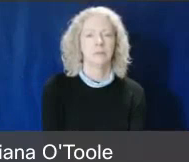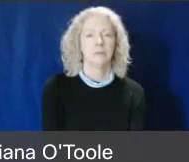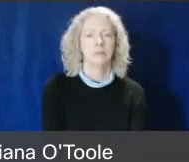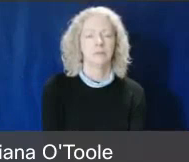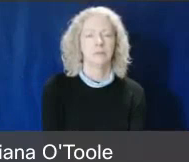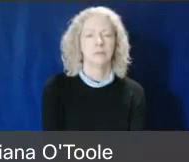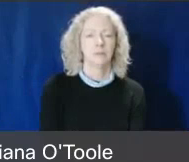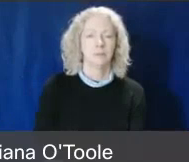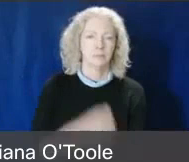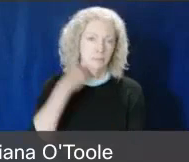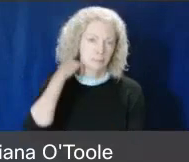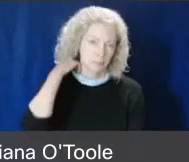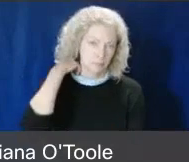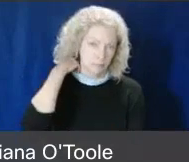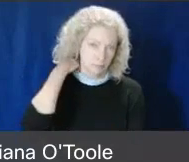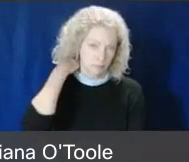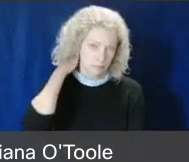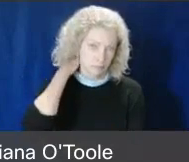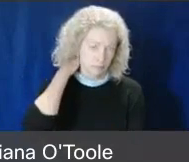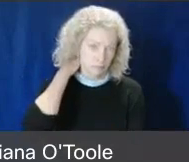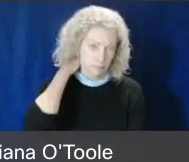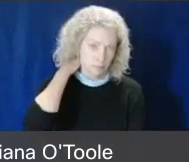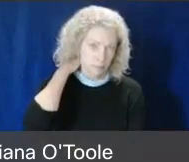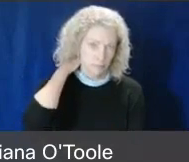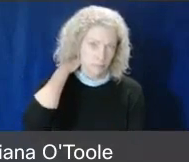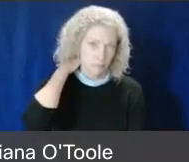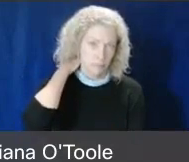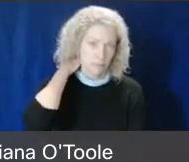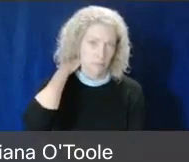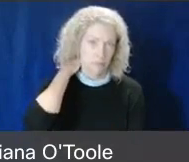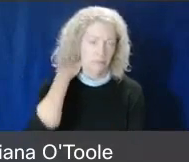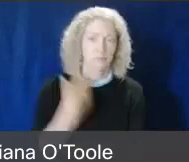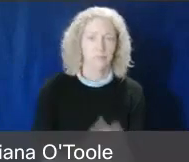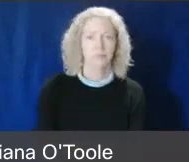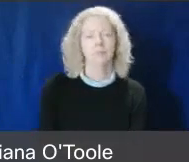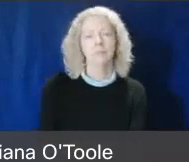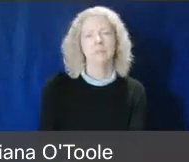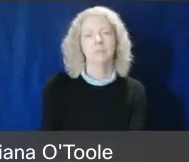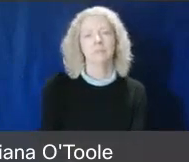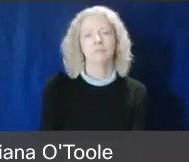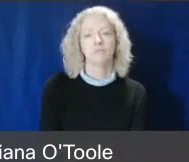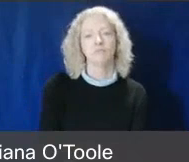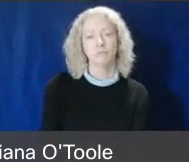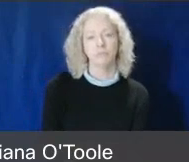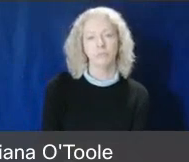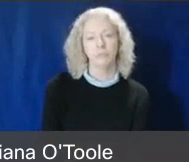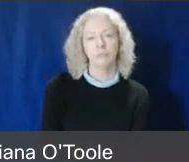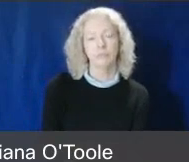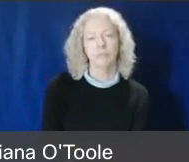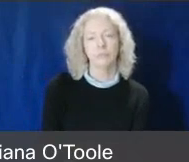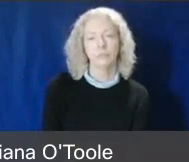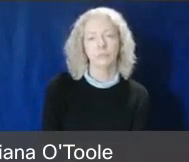can host information sessions, and that's entirely appropriate for us to do at a higher ed institution.